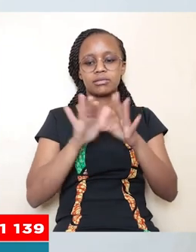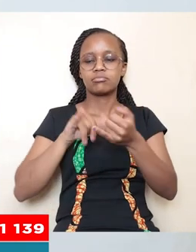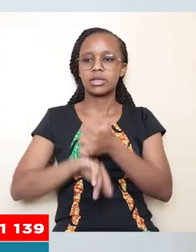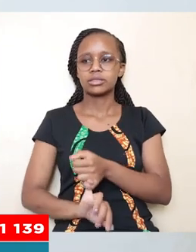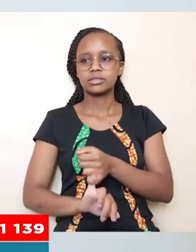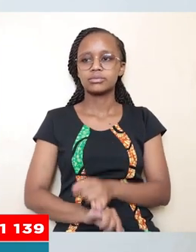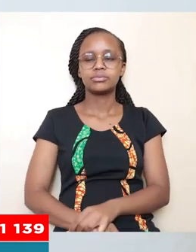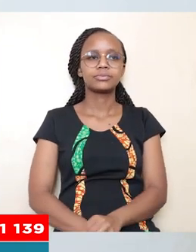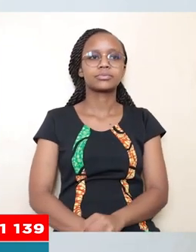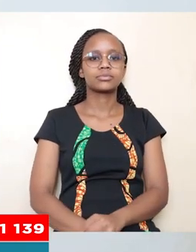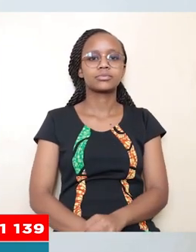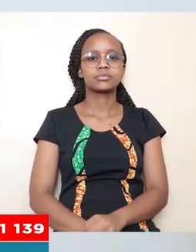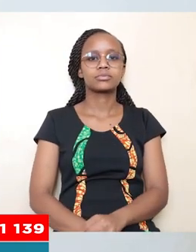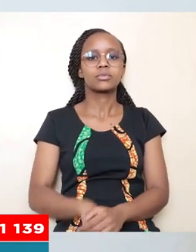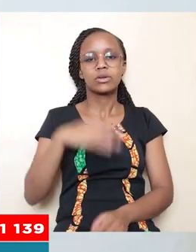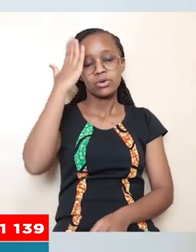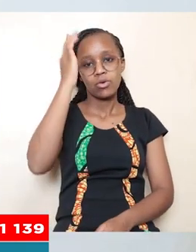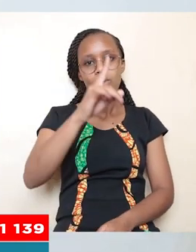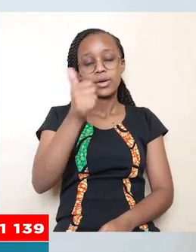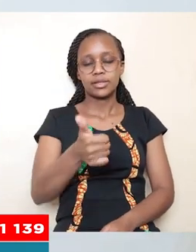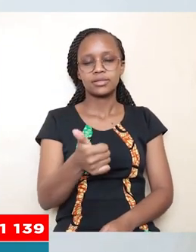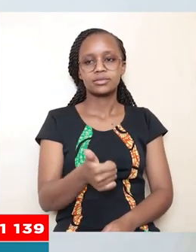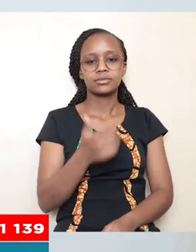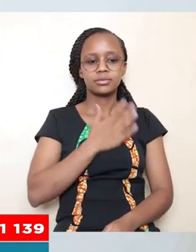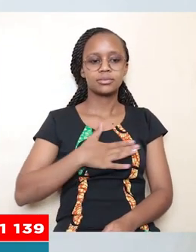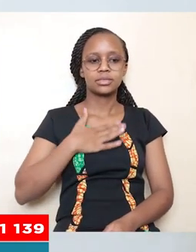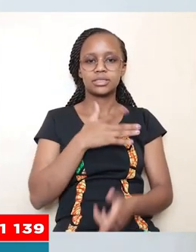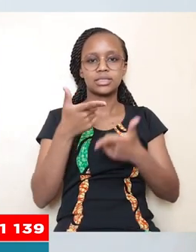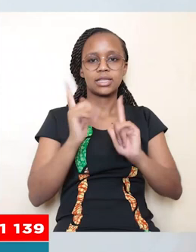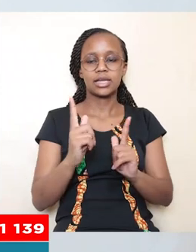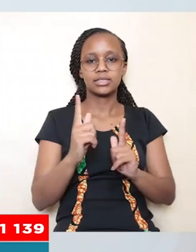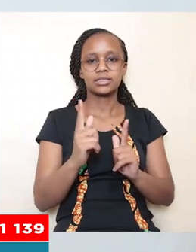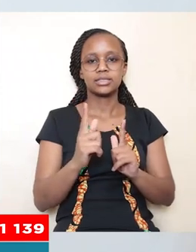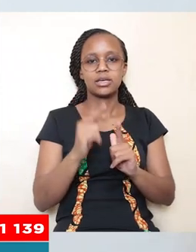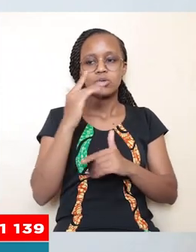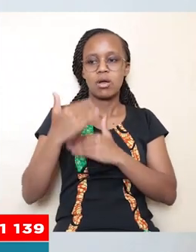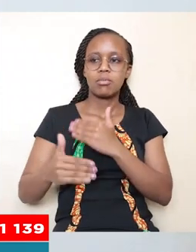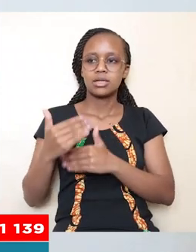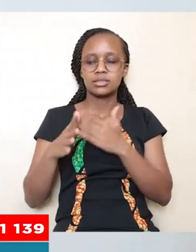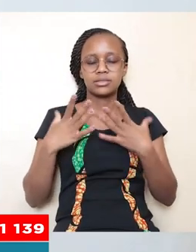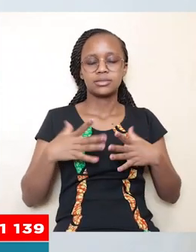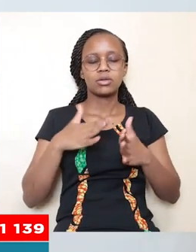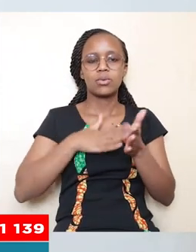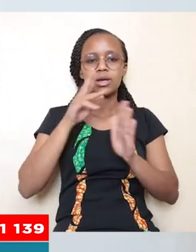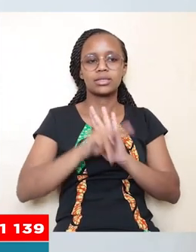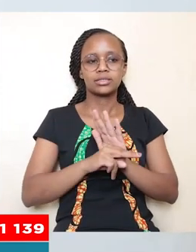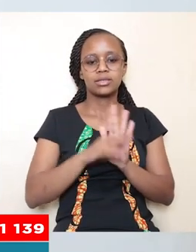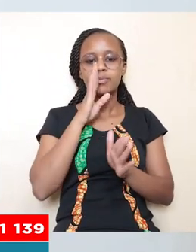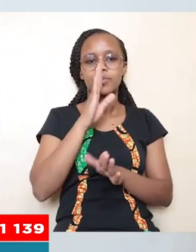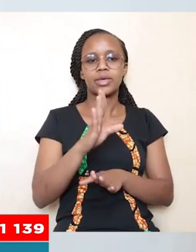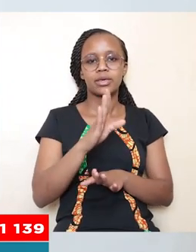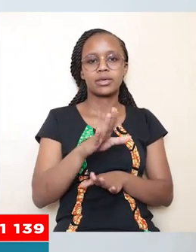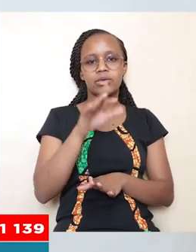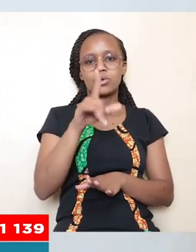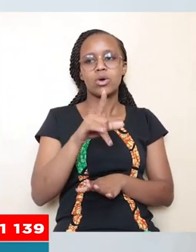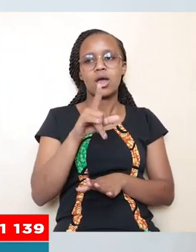marriage. You have known each other. Please let your partner's weaknesses be